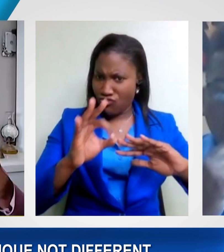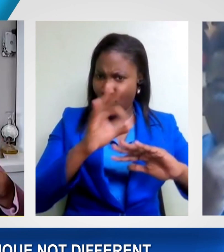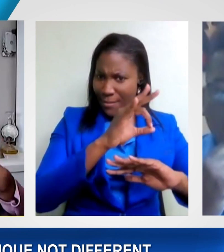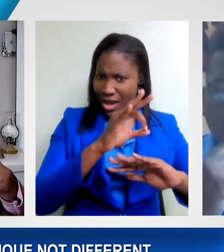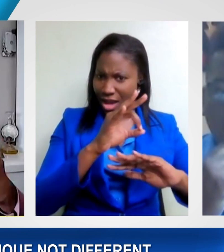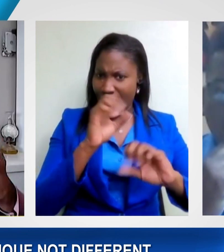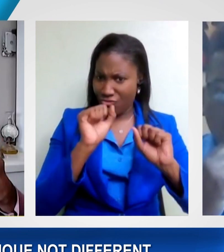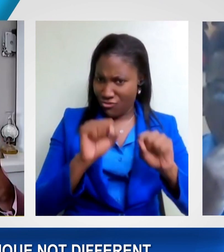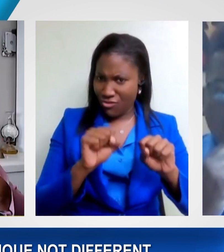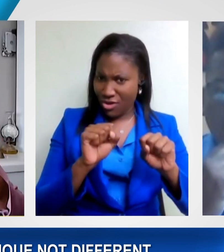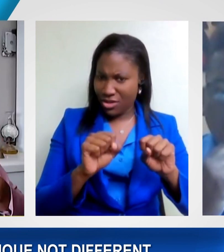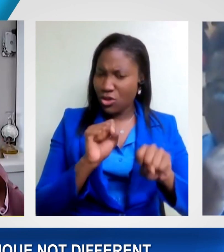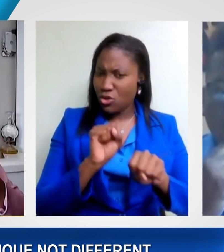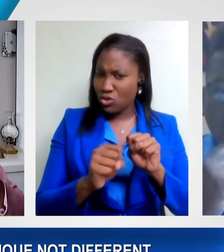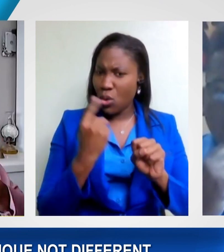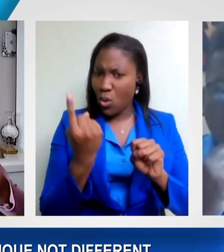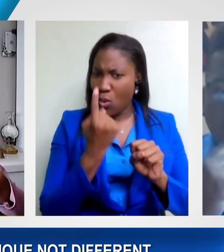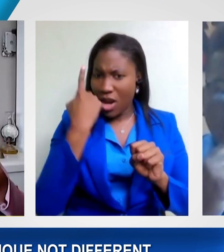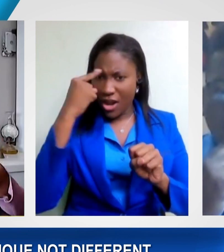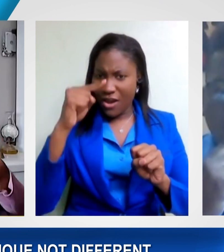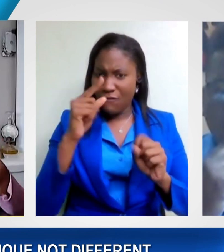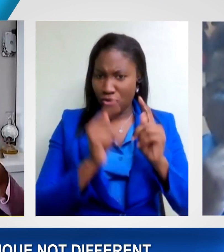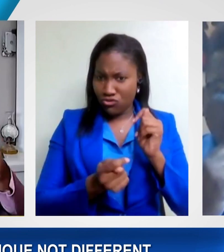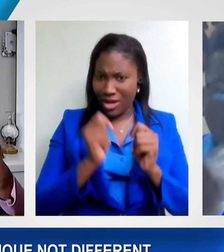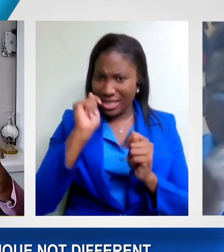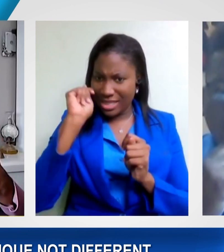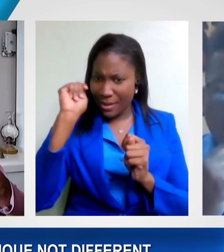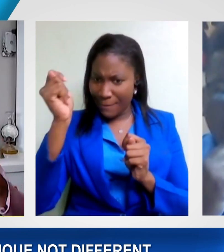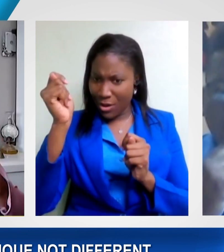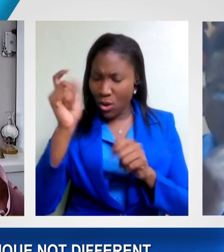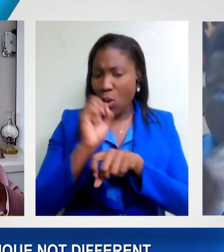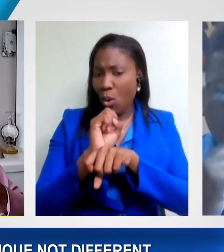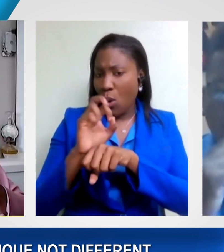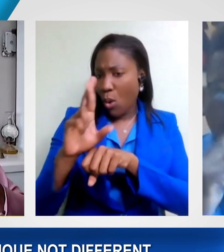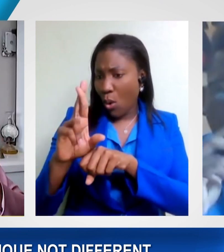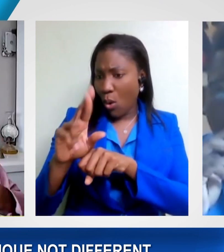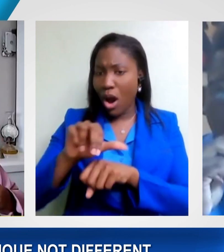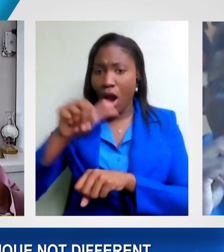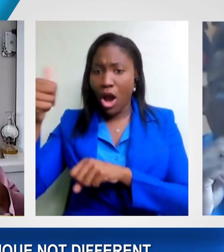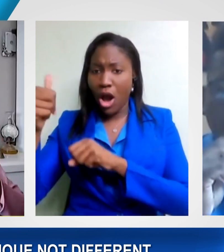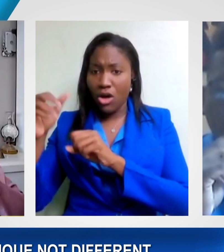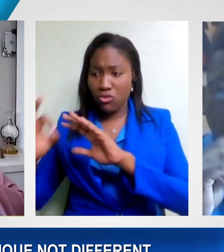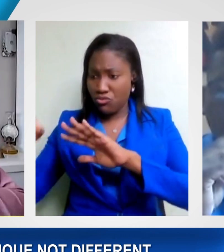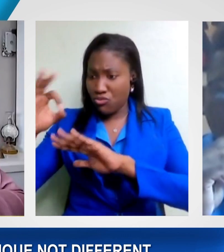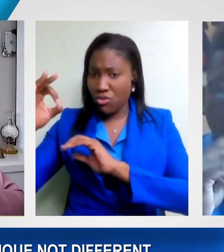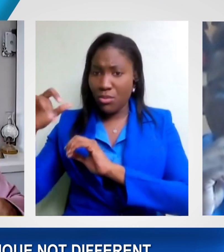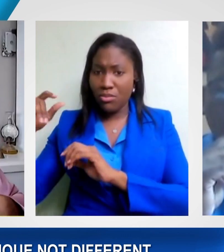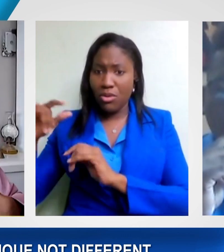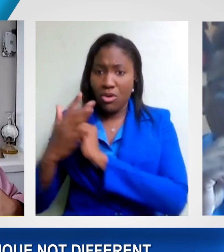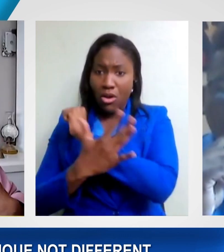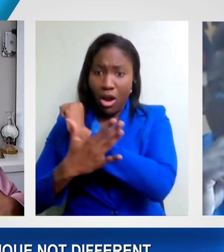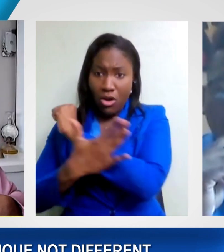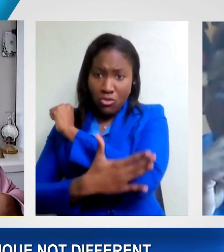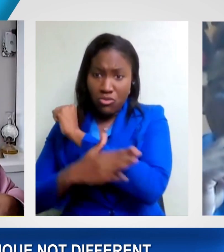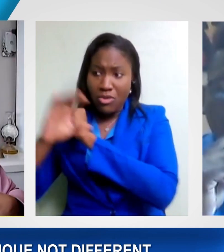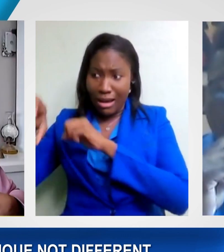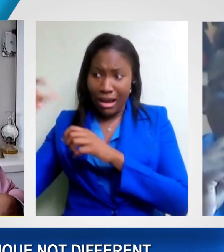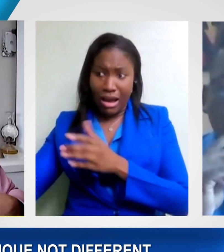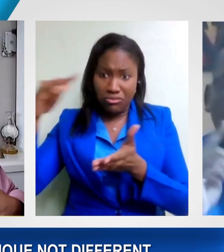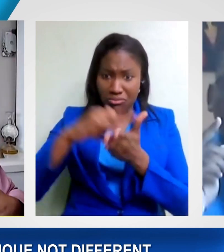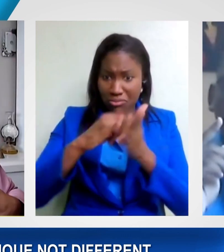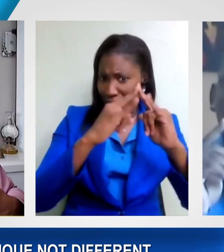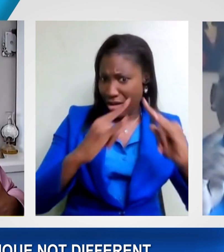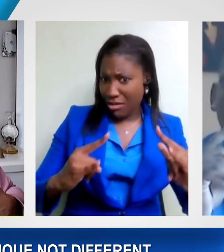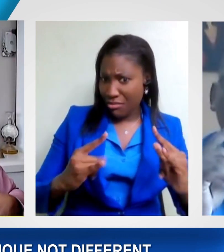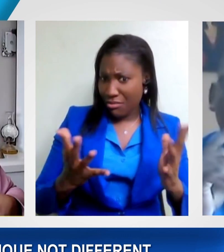is it just for Trinidad and Tobago? Or is it extended for students around the Caribbean?